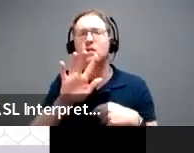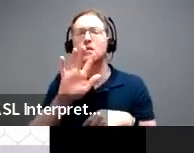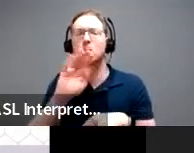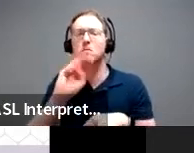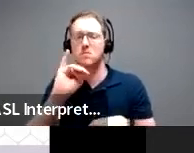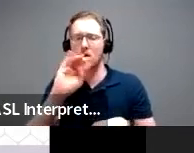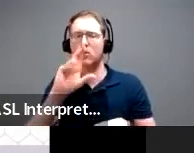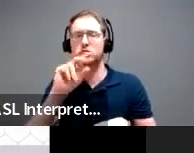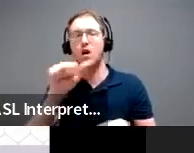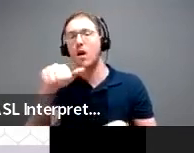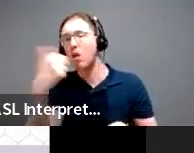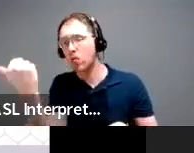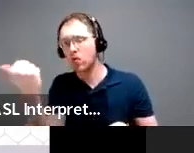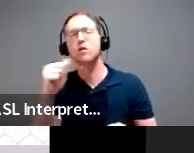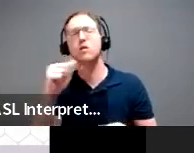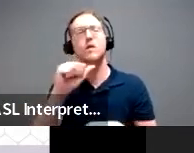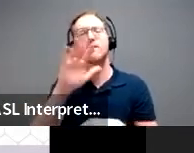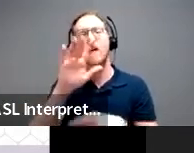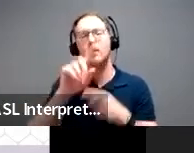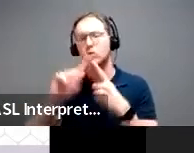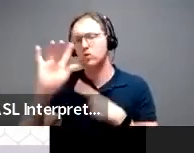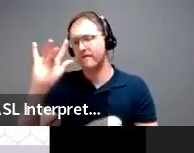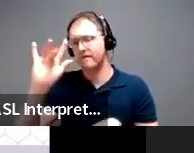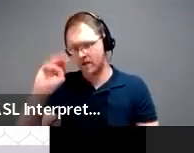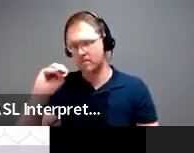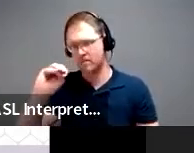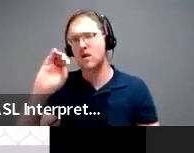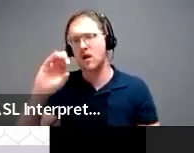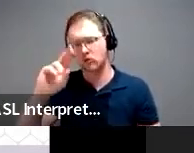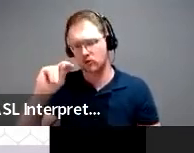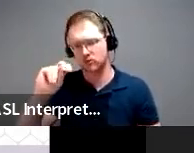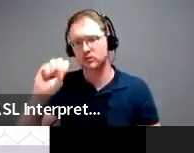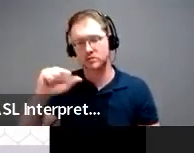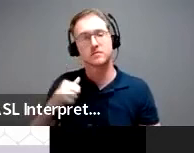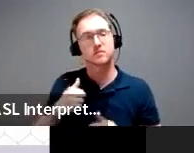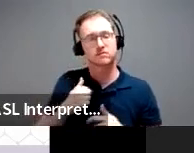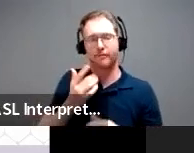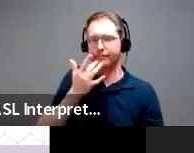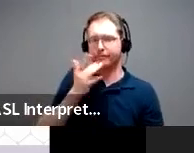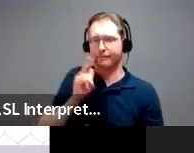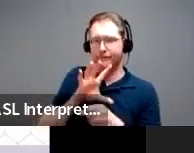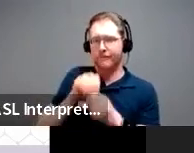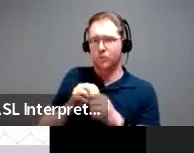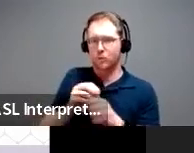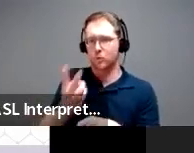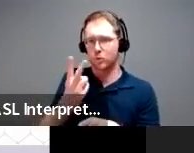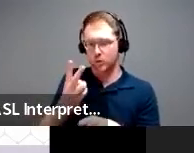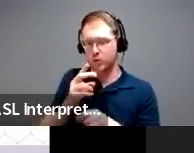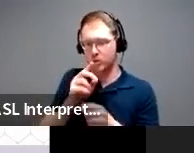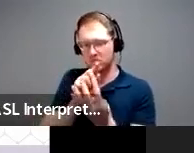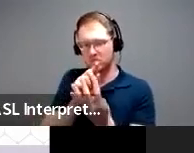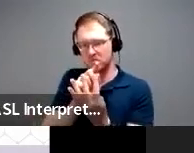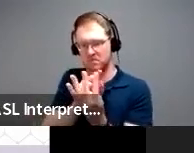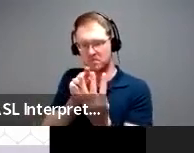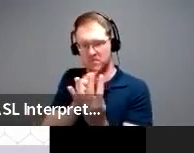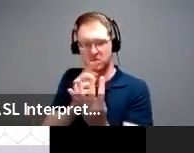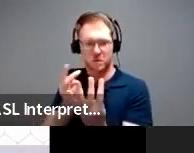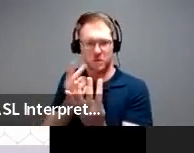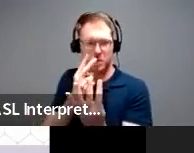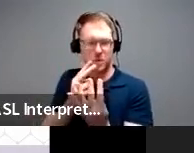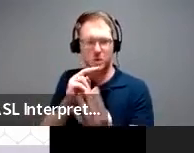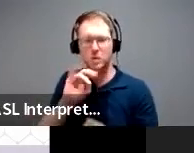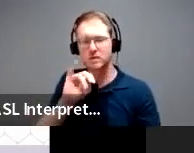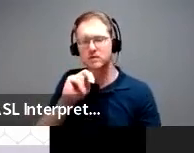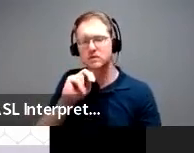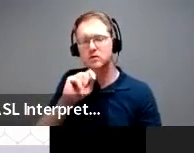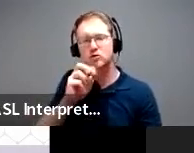microns. I've had the good fortune to be involved in 2 of these instrument teams over the last 20 plus years, and